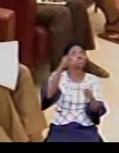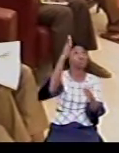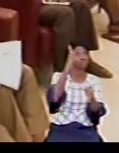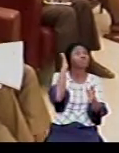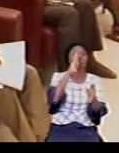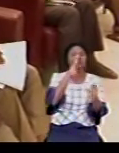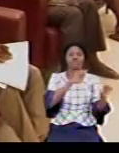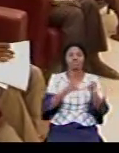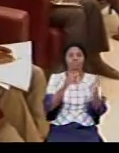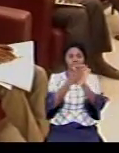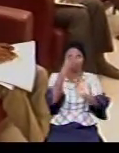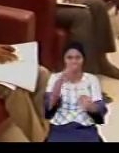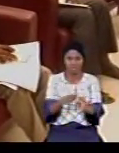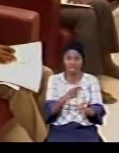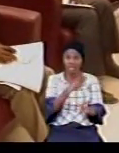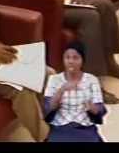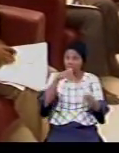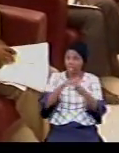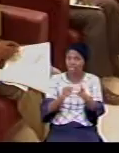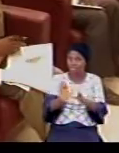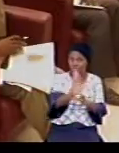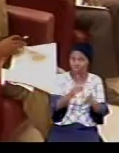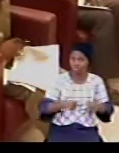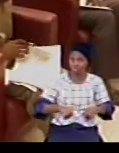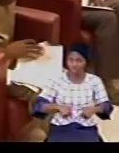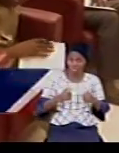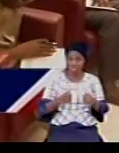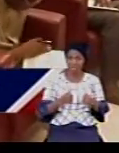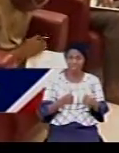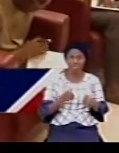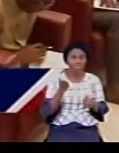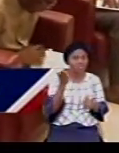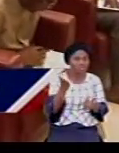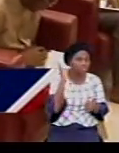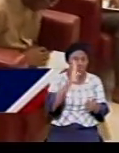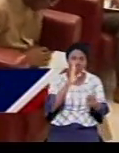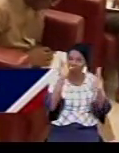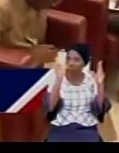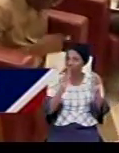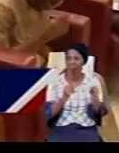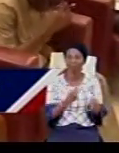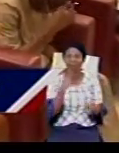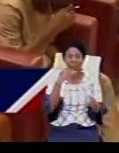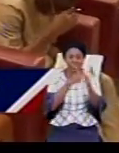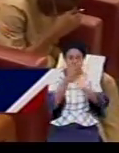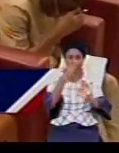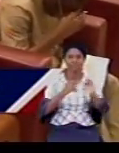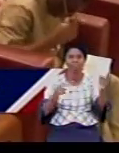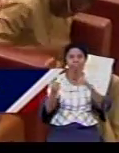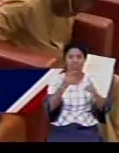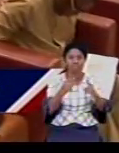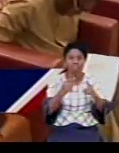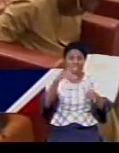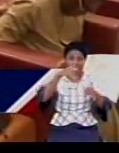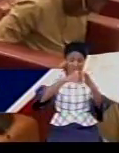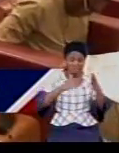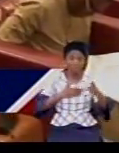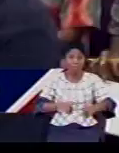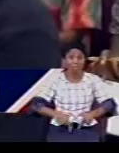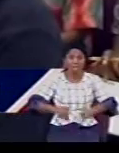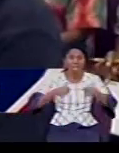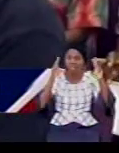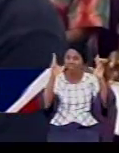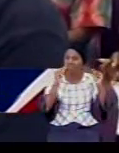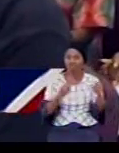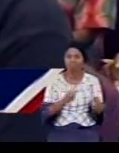fulfilled. And in your life, there'll be no disappointment. In my life, there'll be no